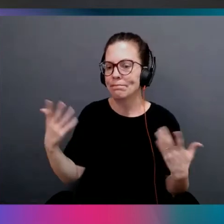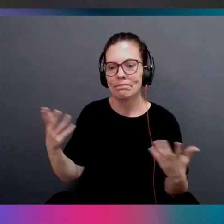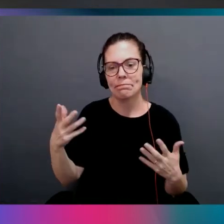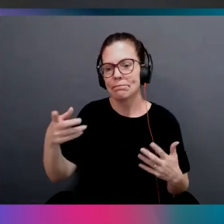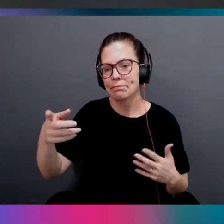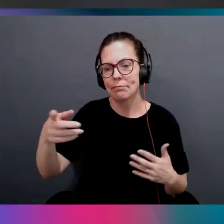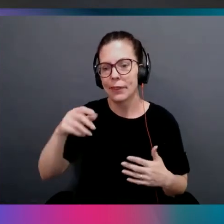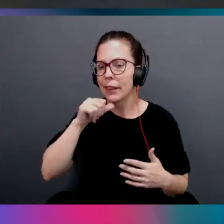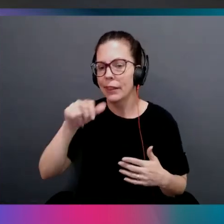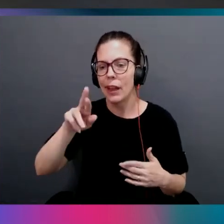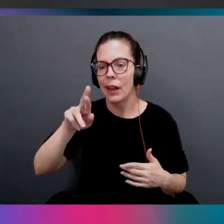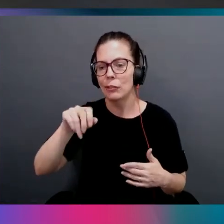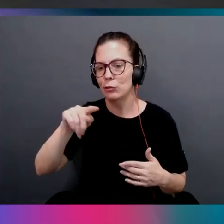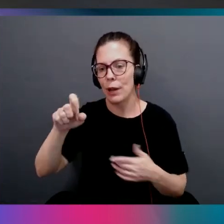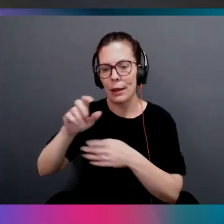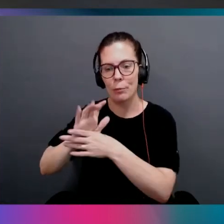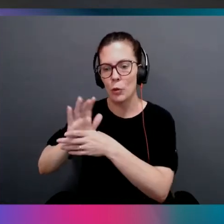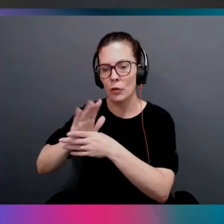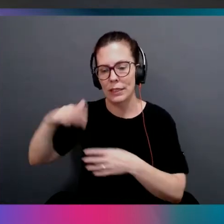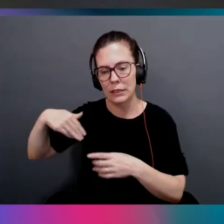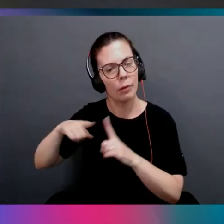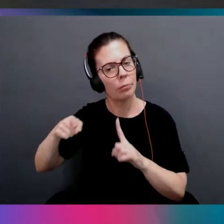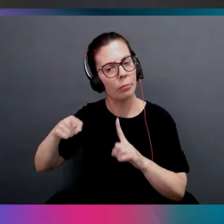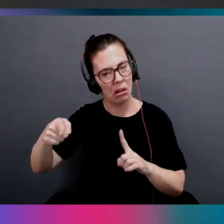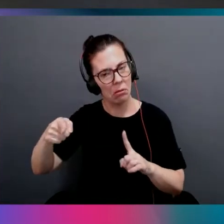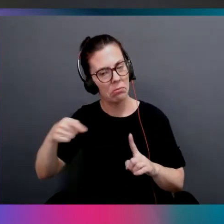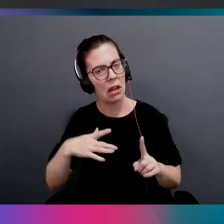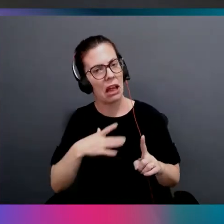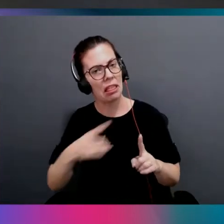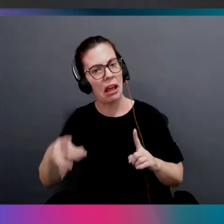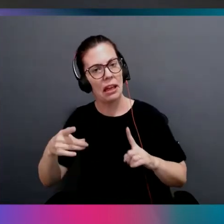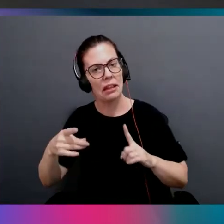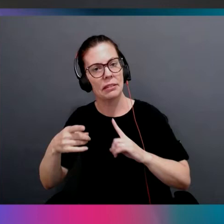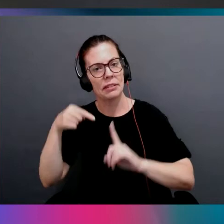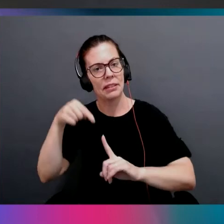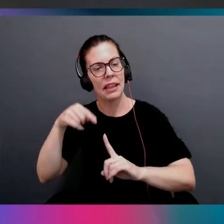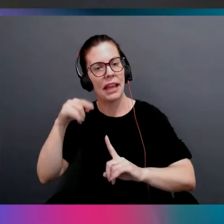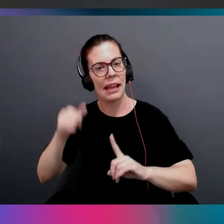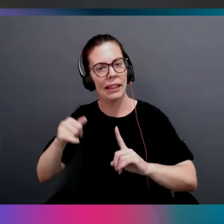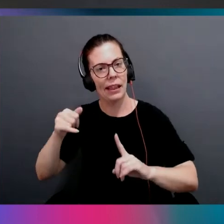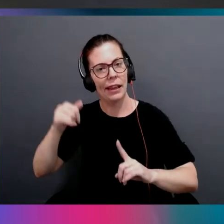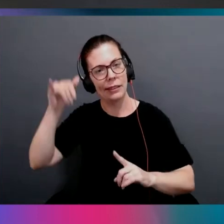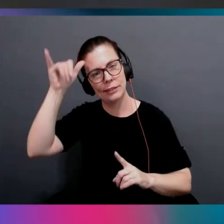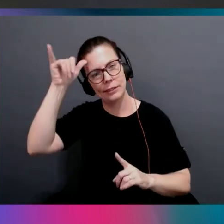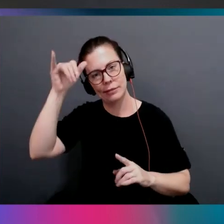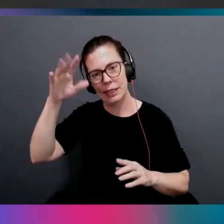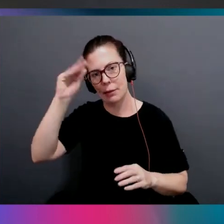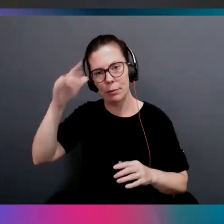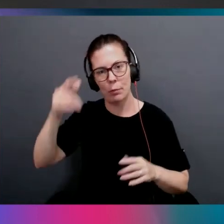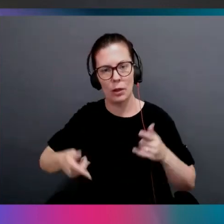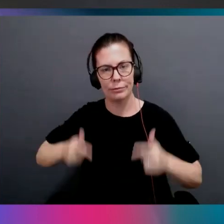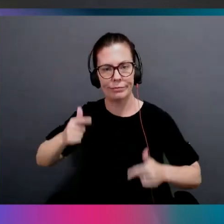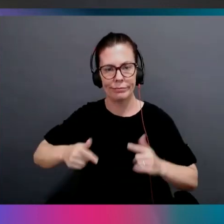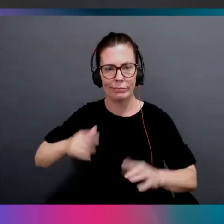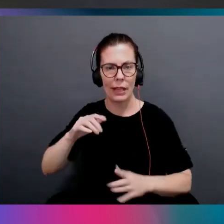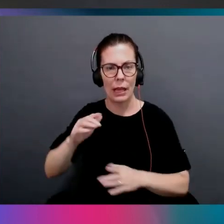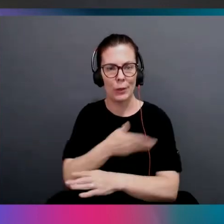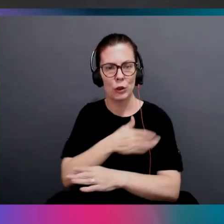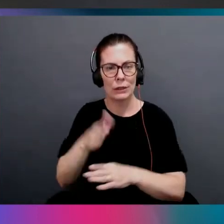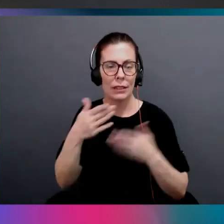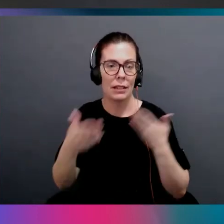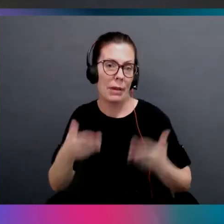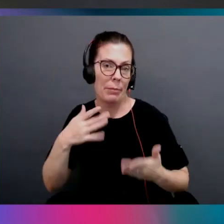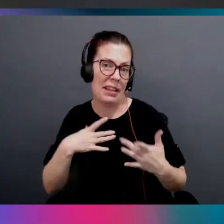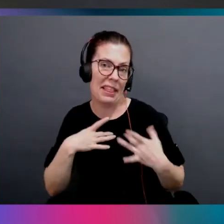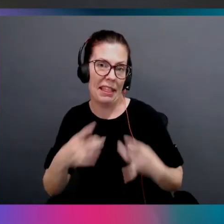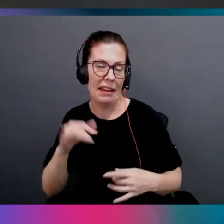this movie, but they do like country music. Okay. Yeah. So therefore, they might like Country Strong or a